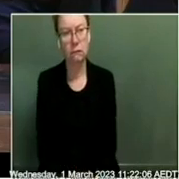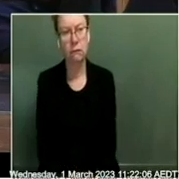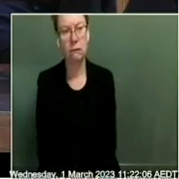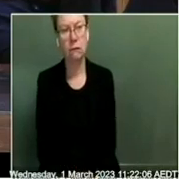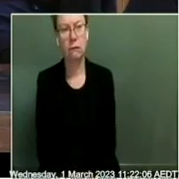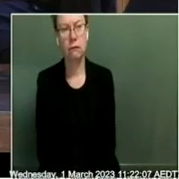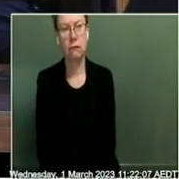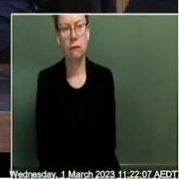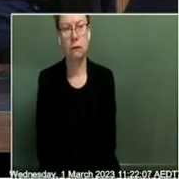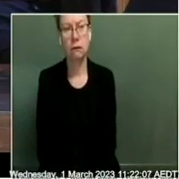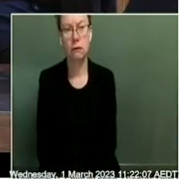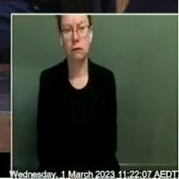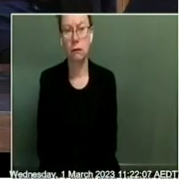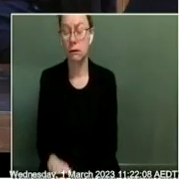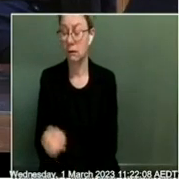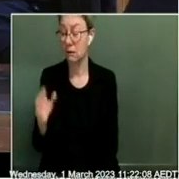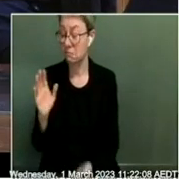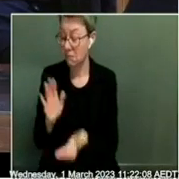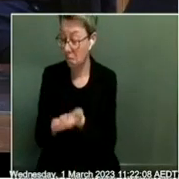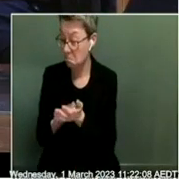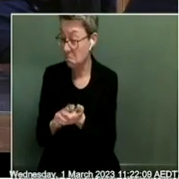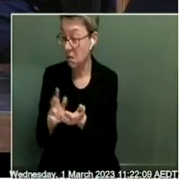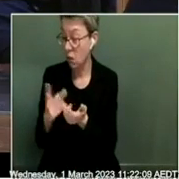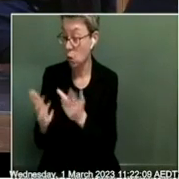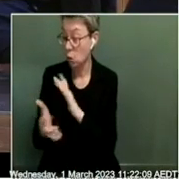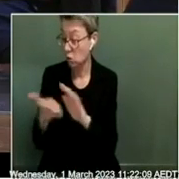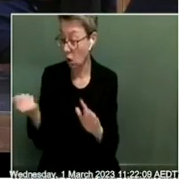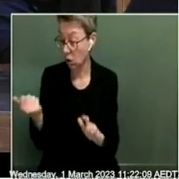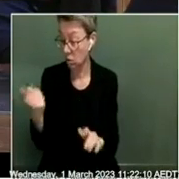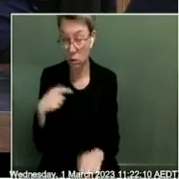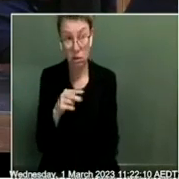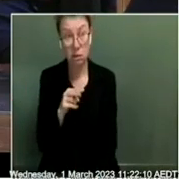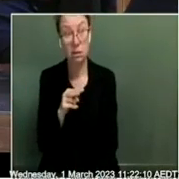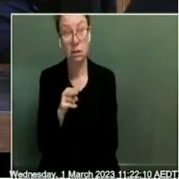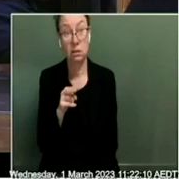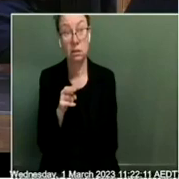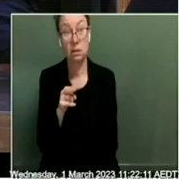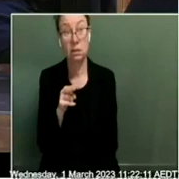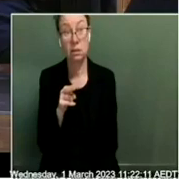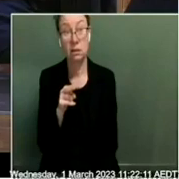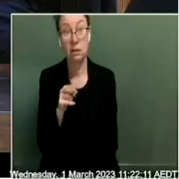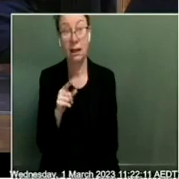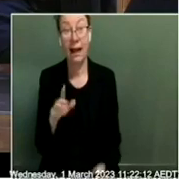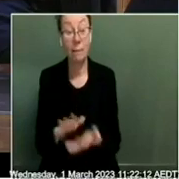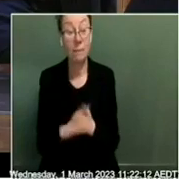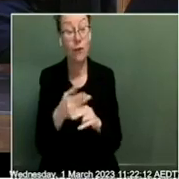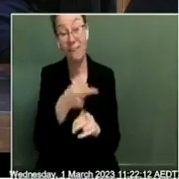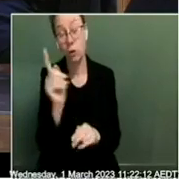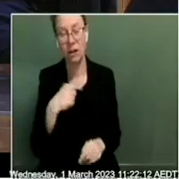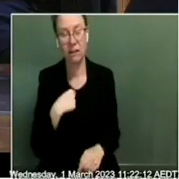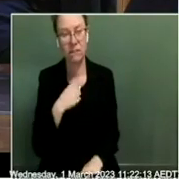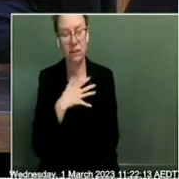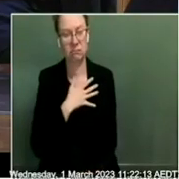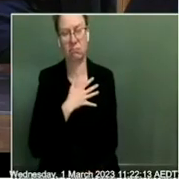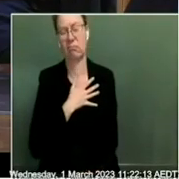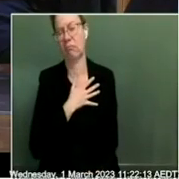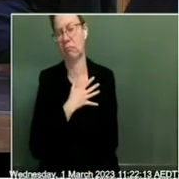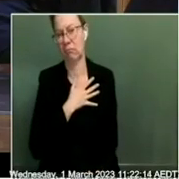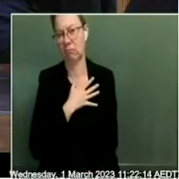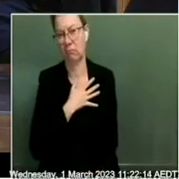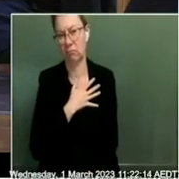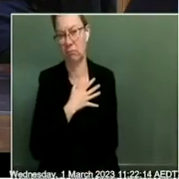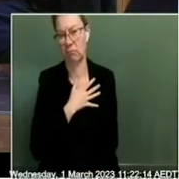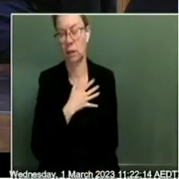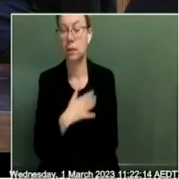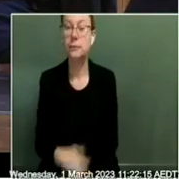and I found it really hard to be happy for everybody. And what that doesn't sit well with me is that when the